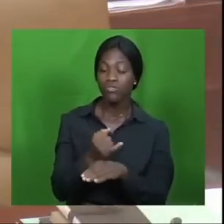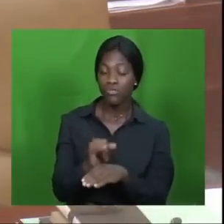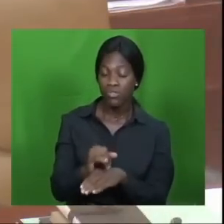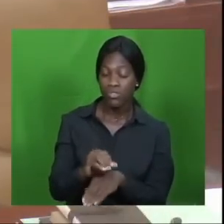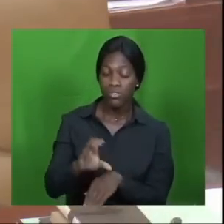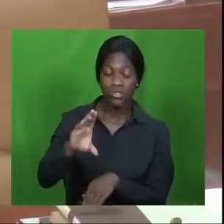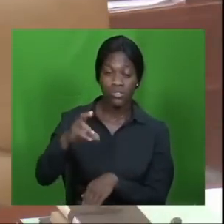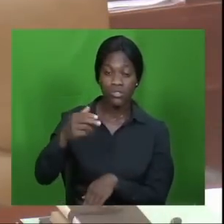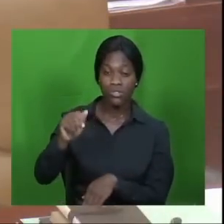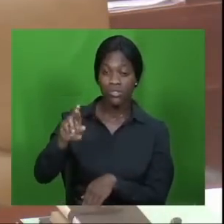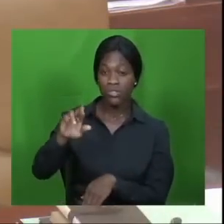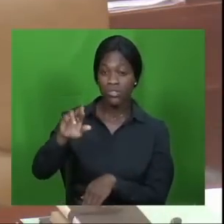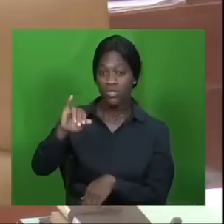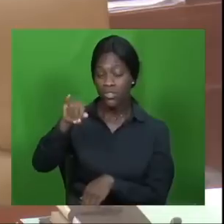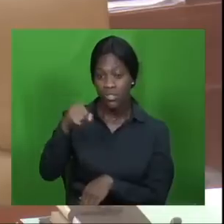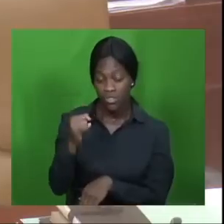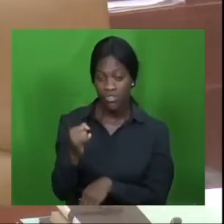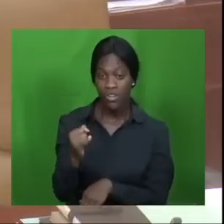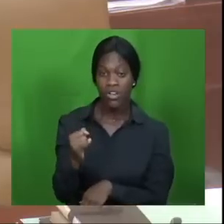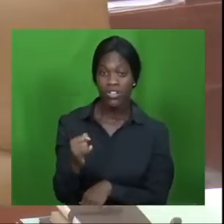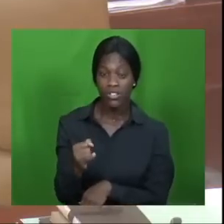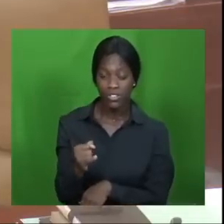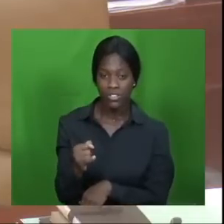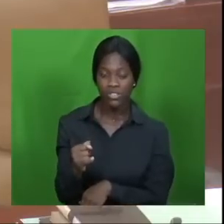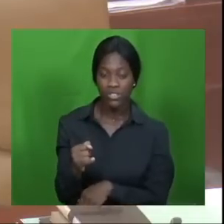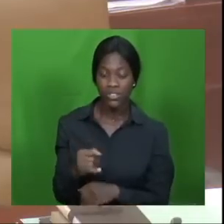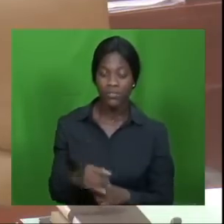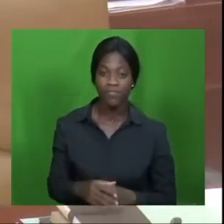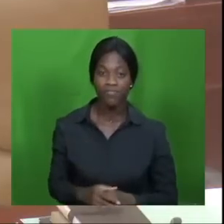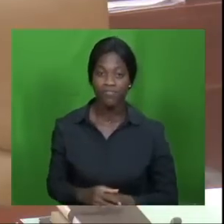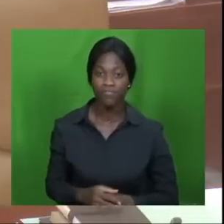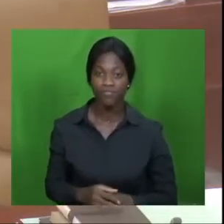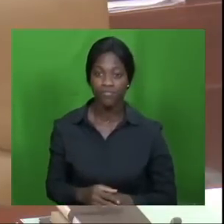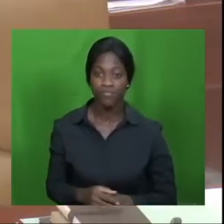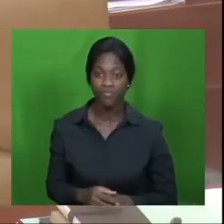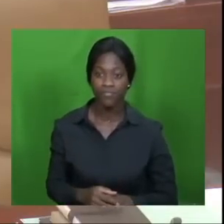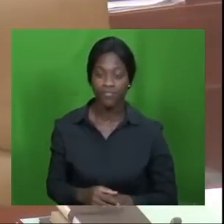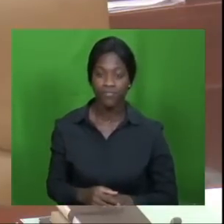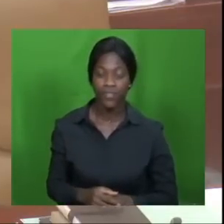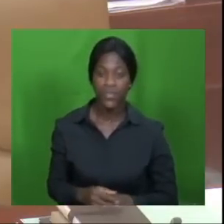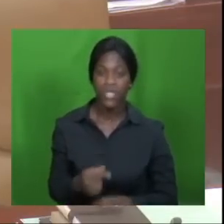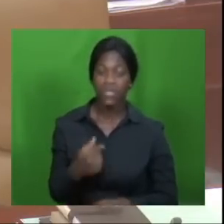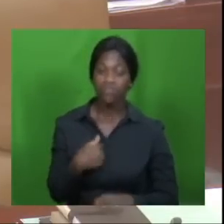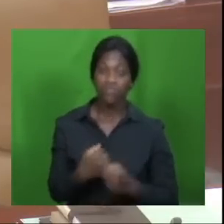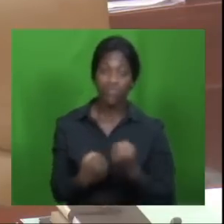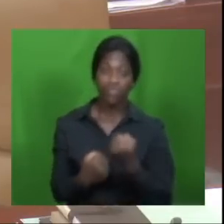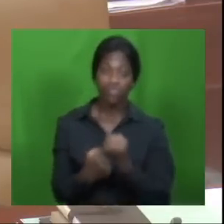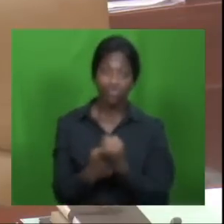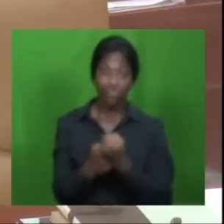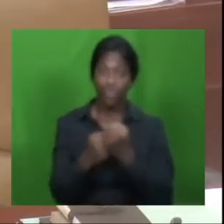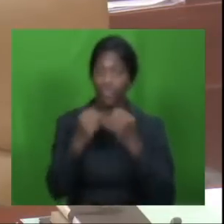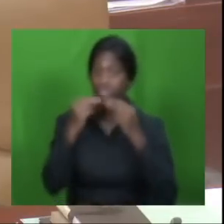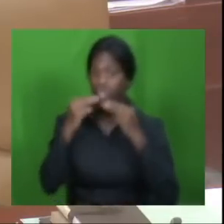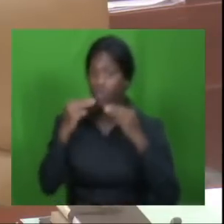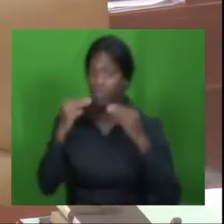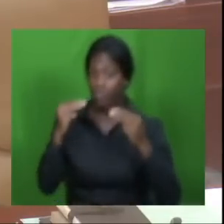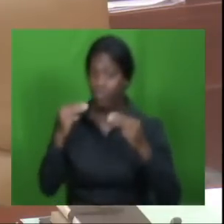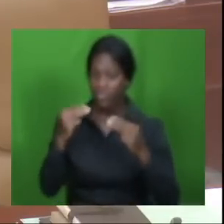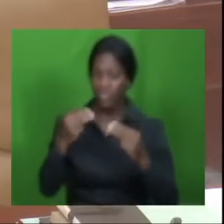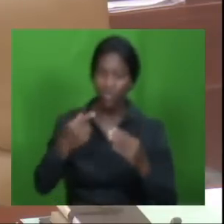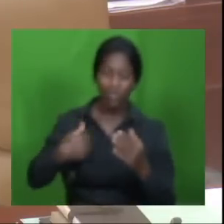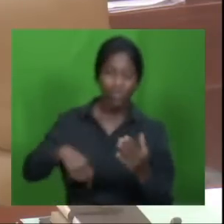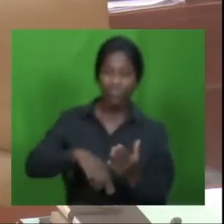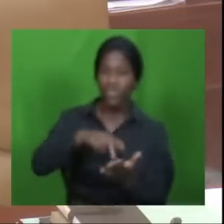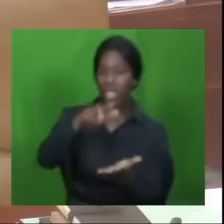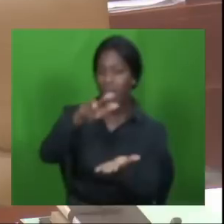and Administrative Justice. Mr. Speaker, I speak in support of the motion for the approval